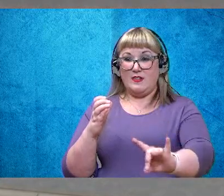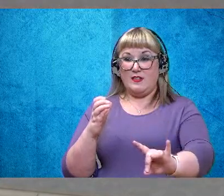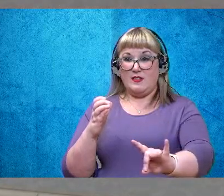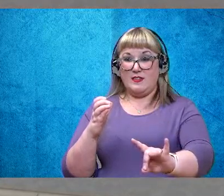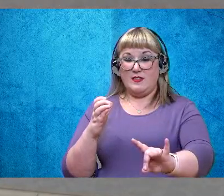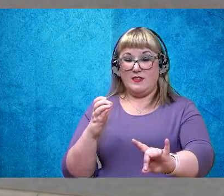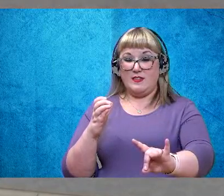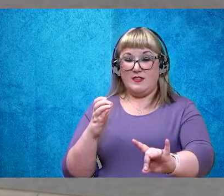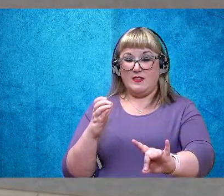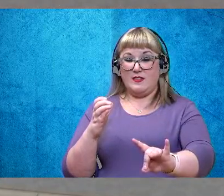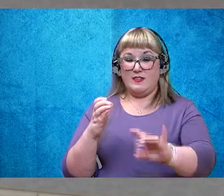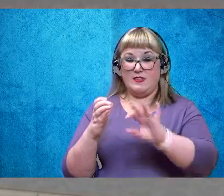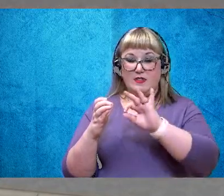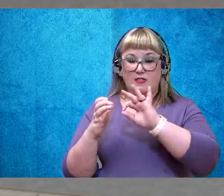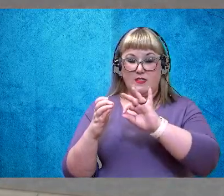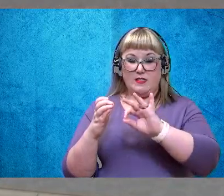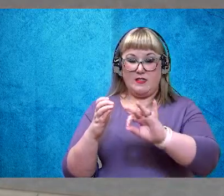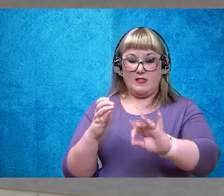8,